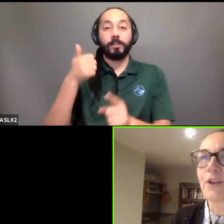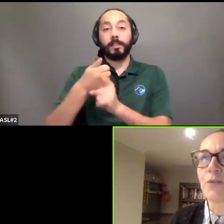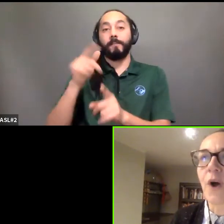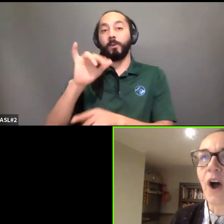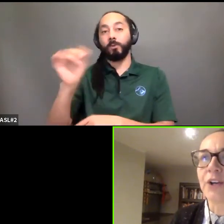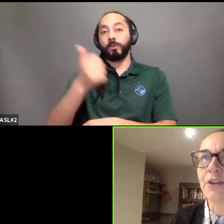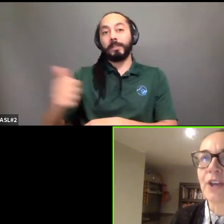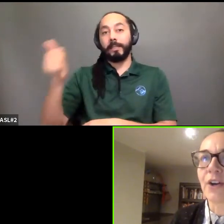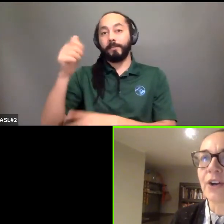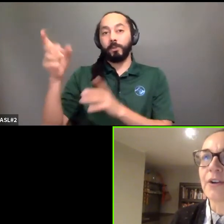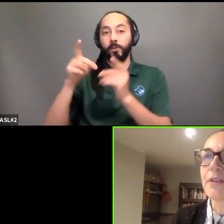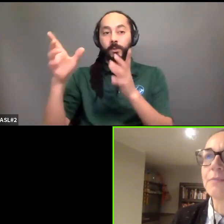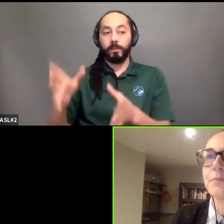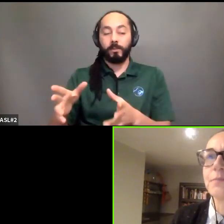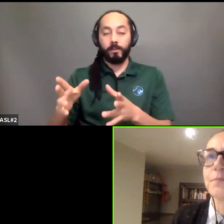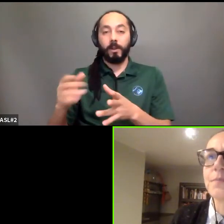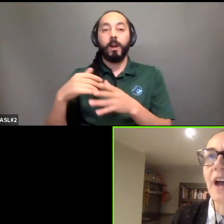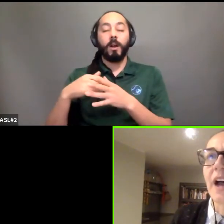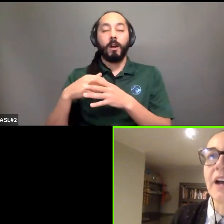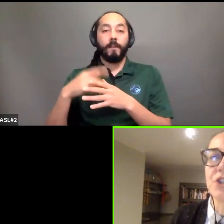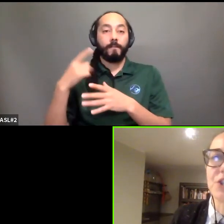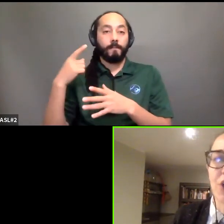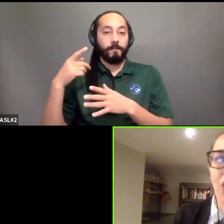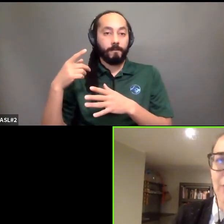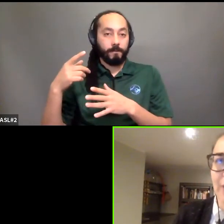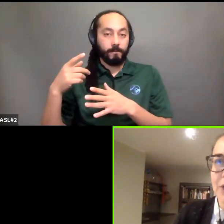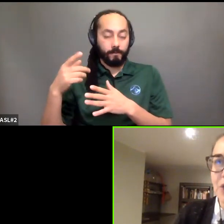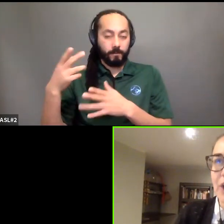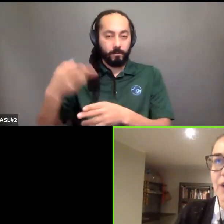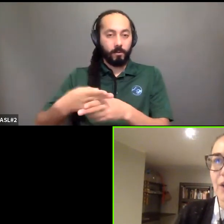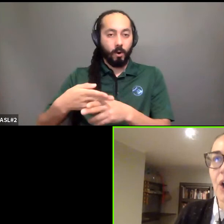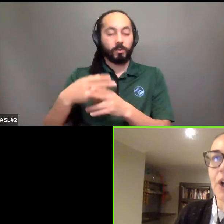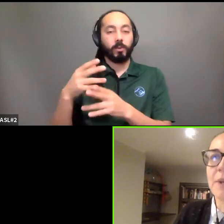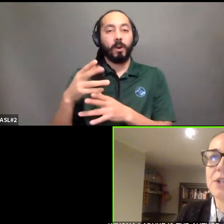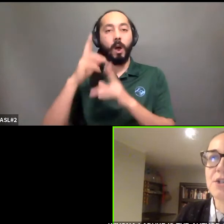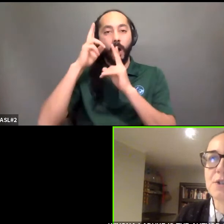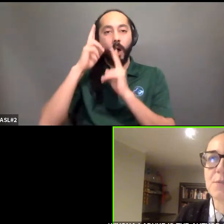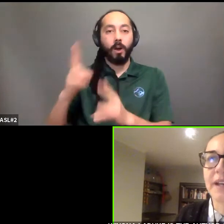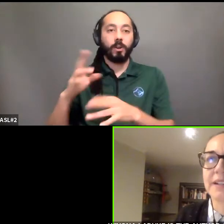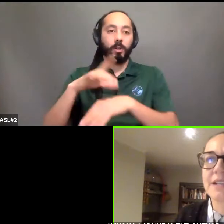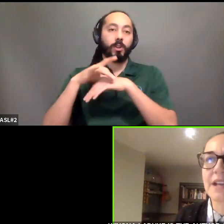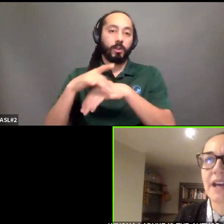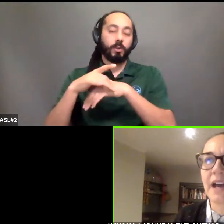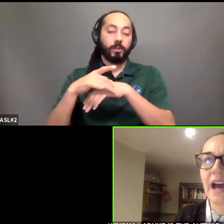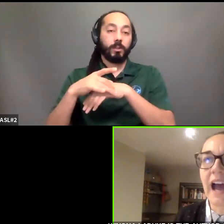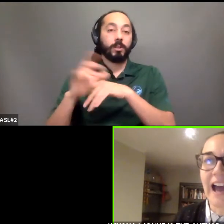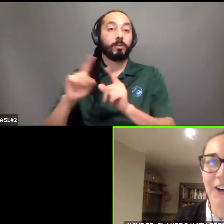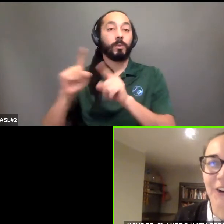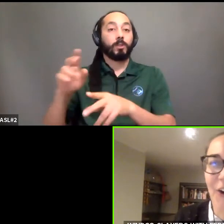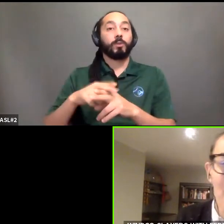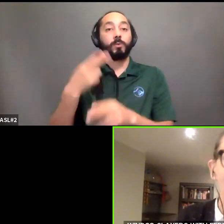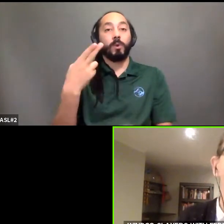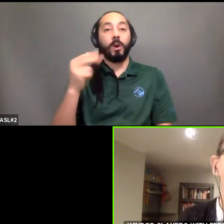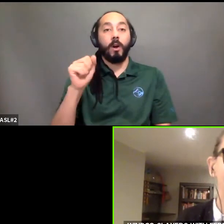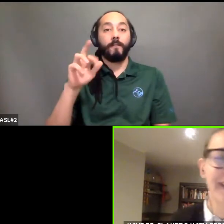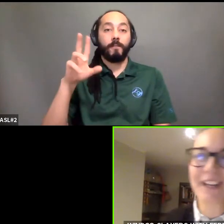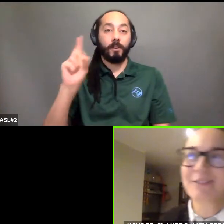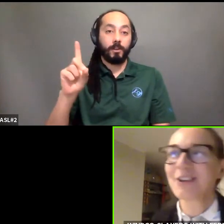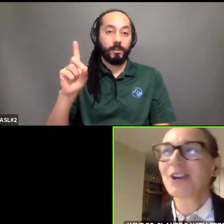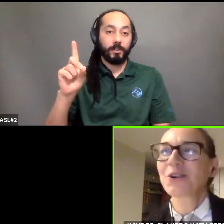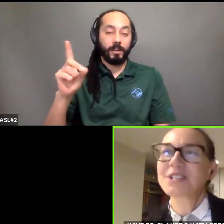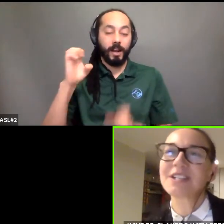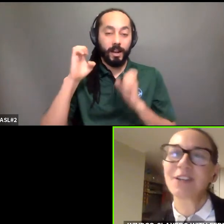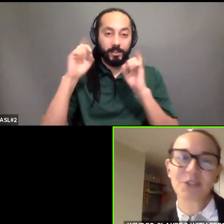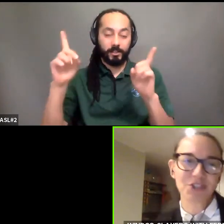of Honor the Earth. She's a Harvard educated economist who spent her whole adult